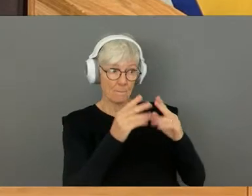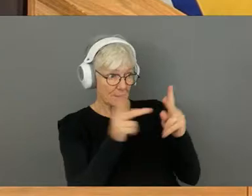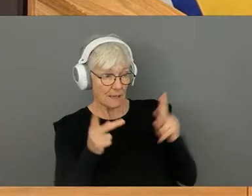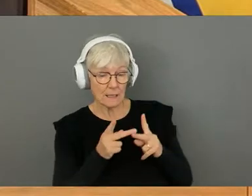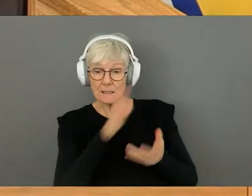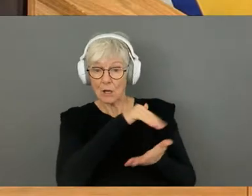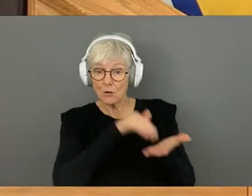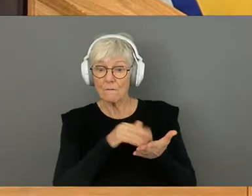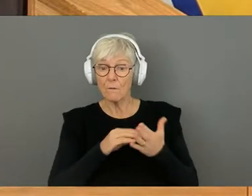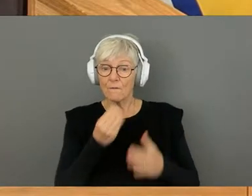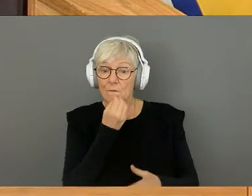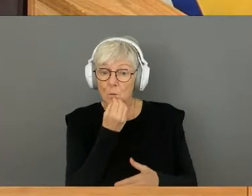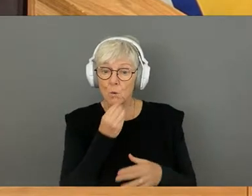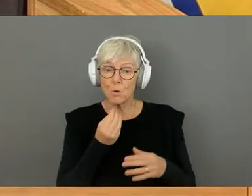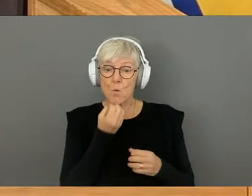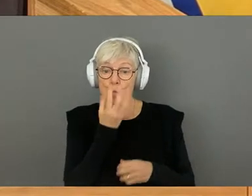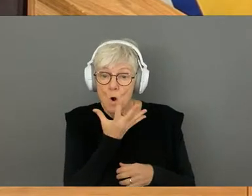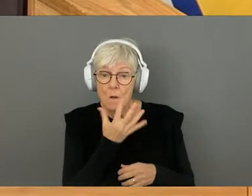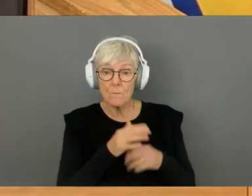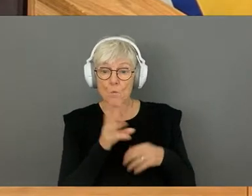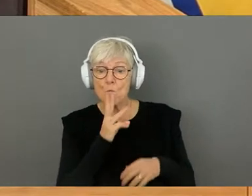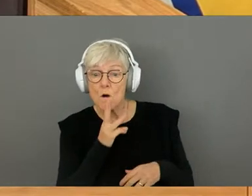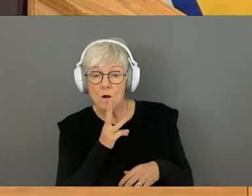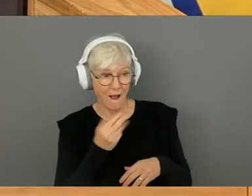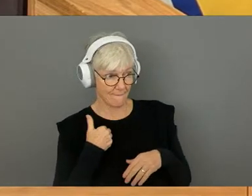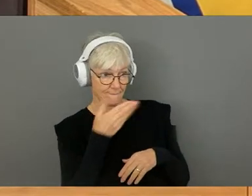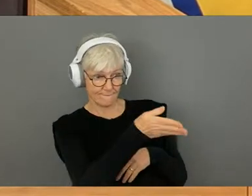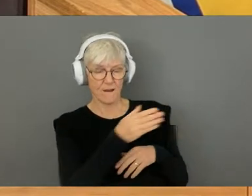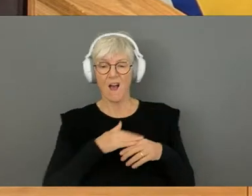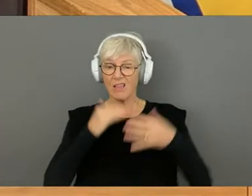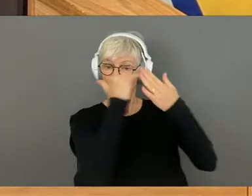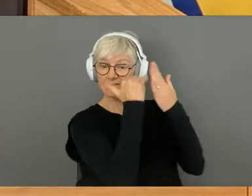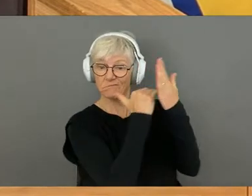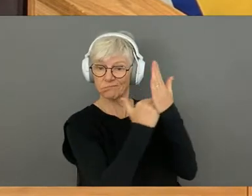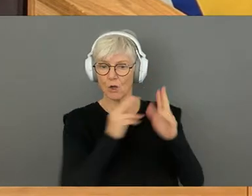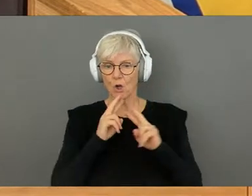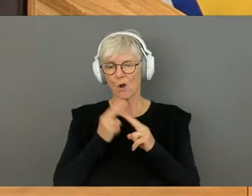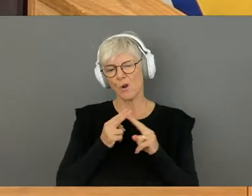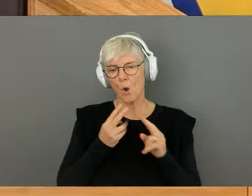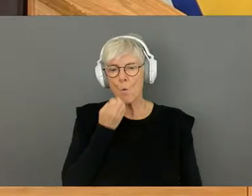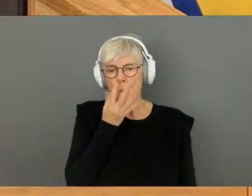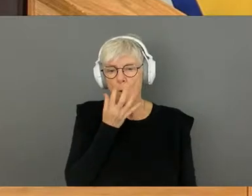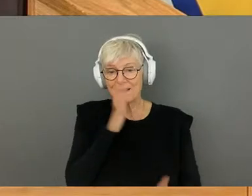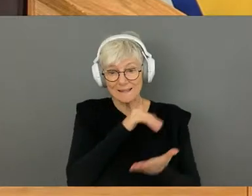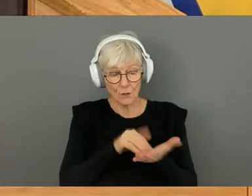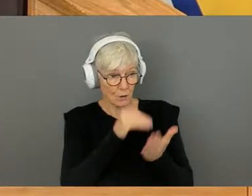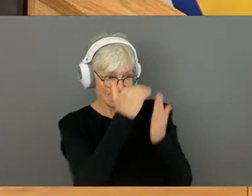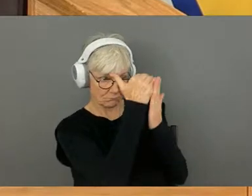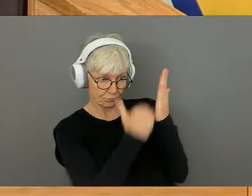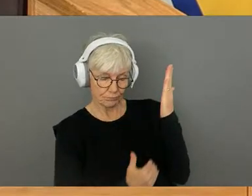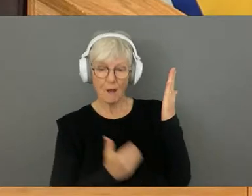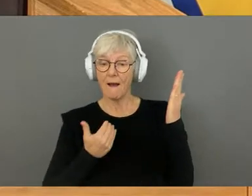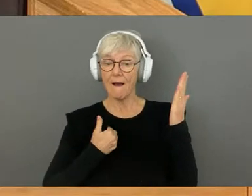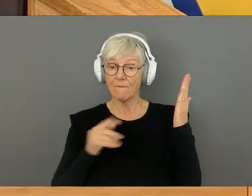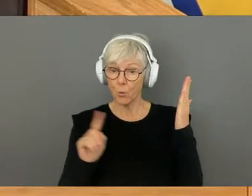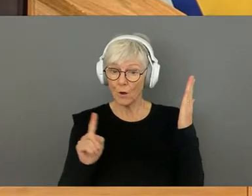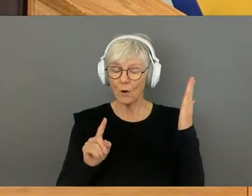them. And a complete updated list of warming centers and generator safety tips are available at